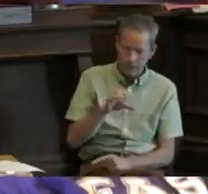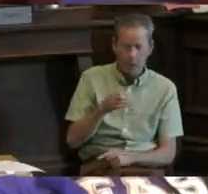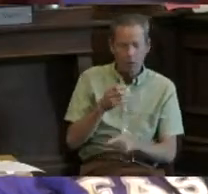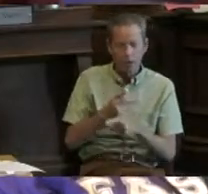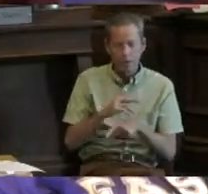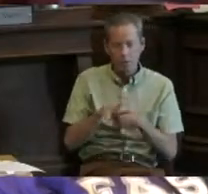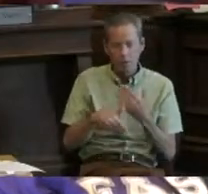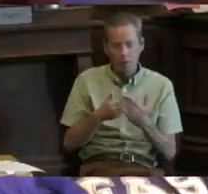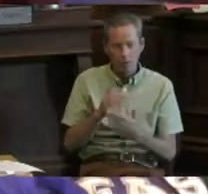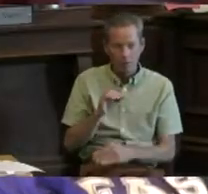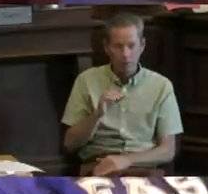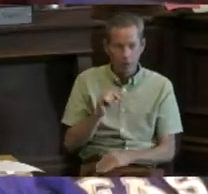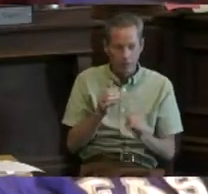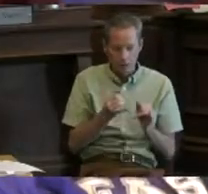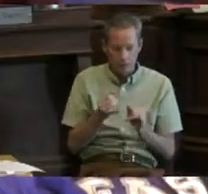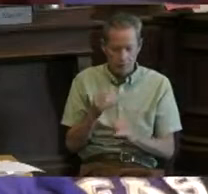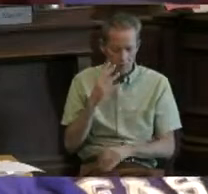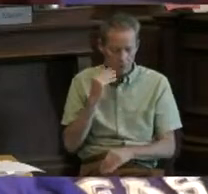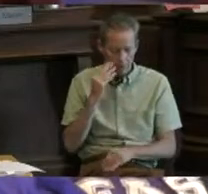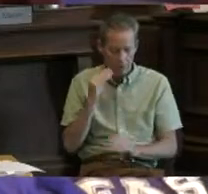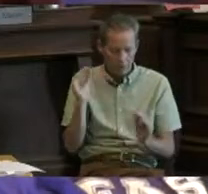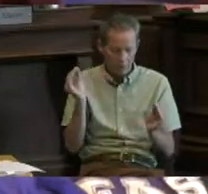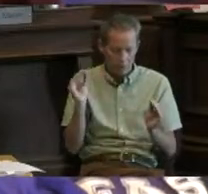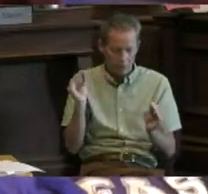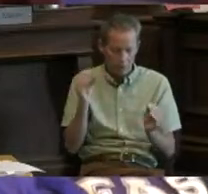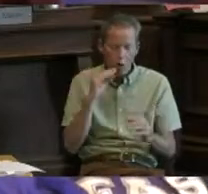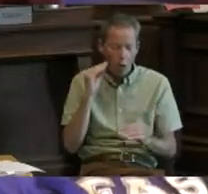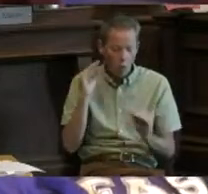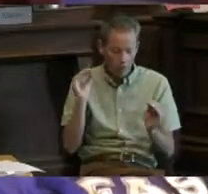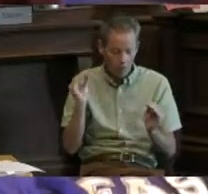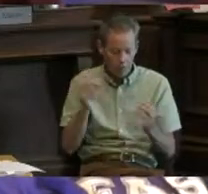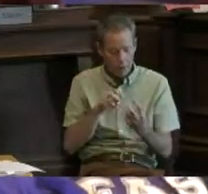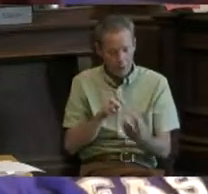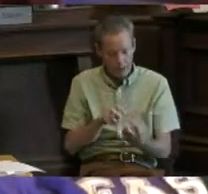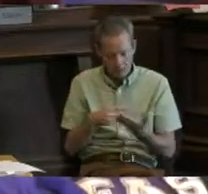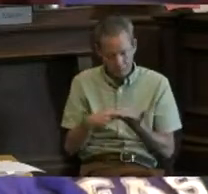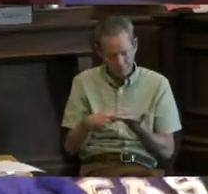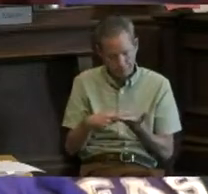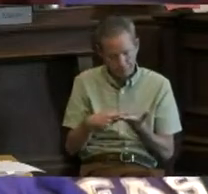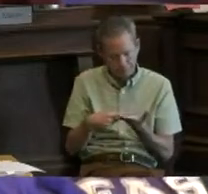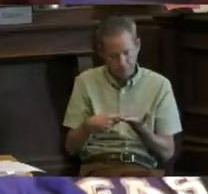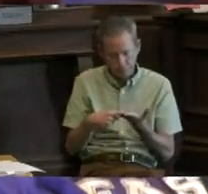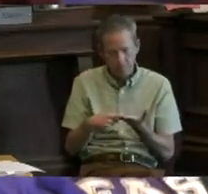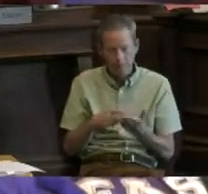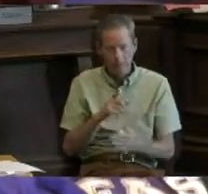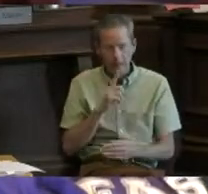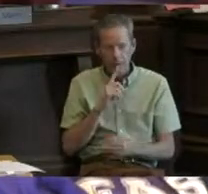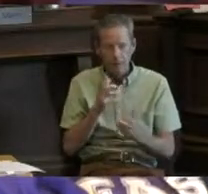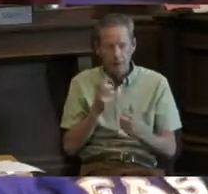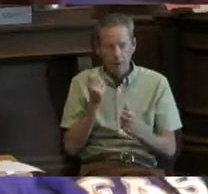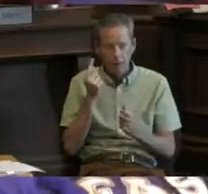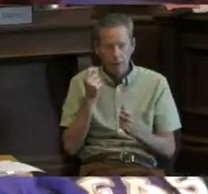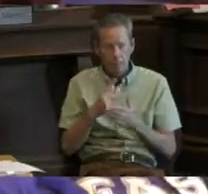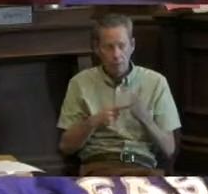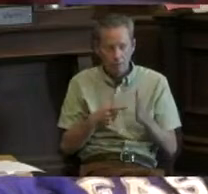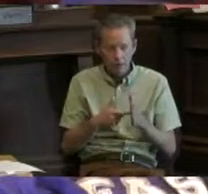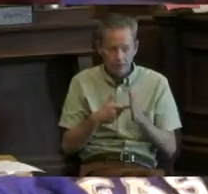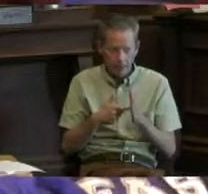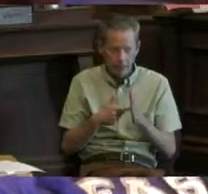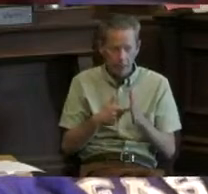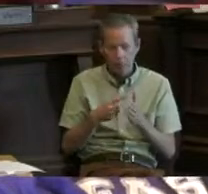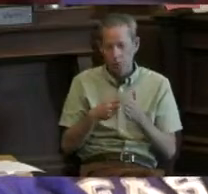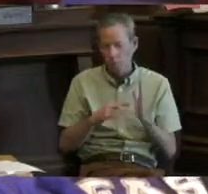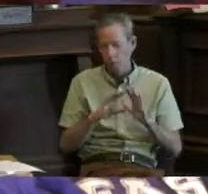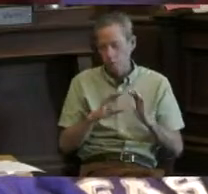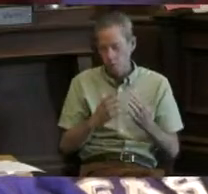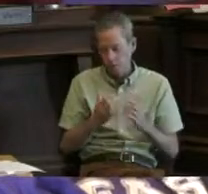data on individuals experiencing homelessness. And we sat down with them and we had a discussion. And we really wanted to understand what the demand was, you know, what